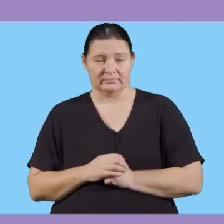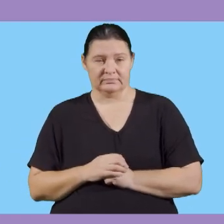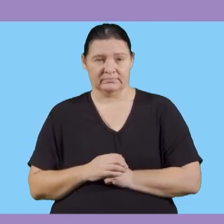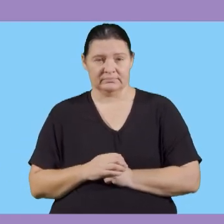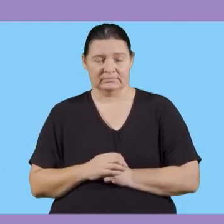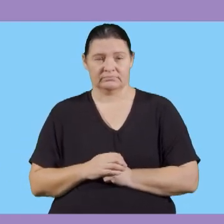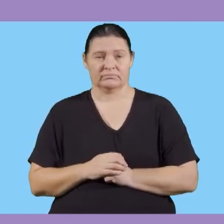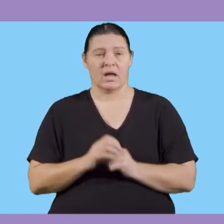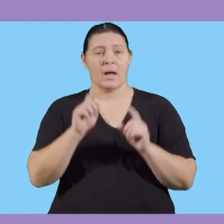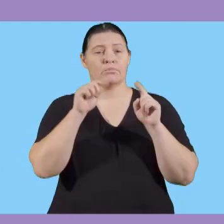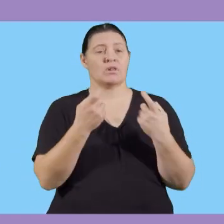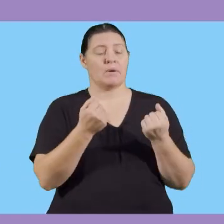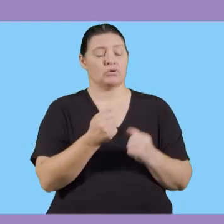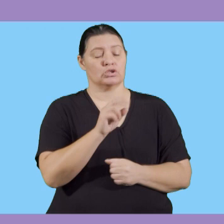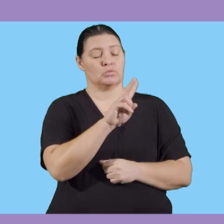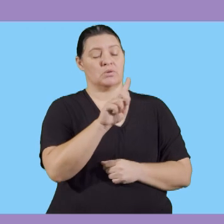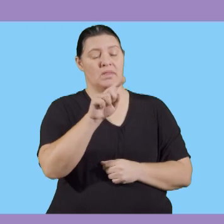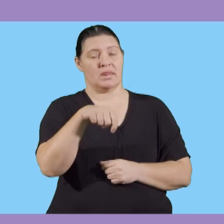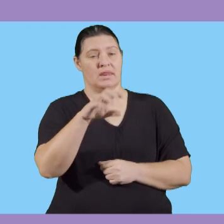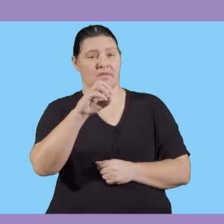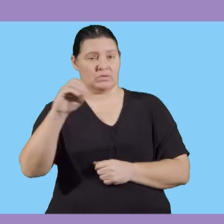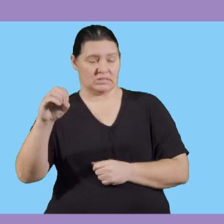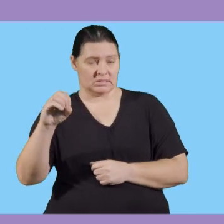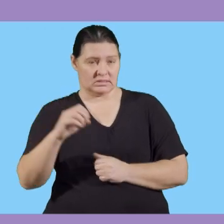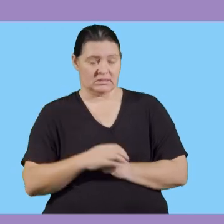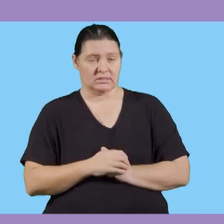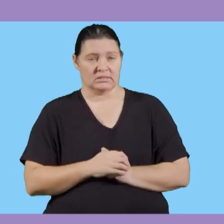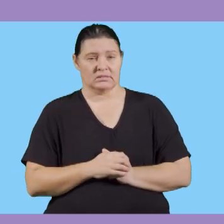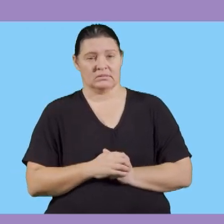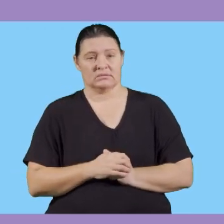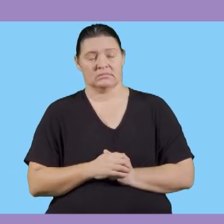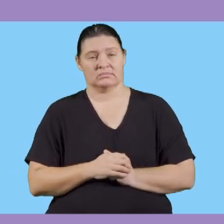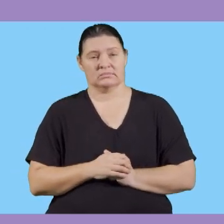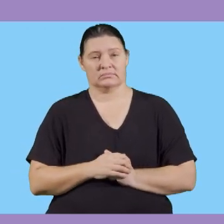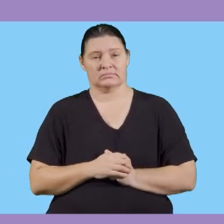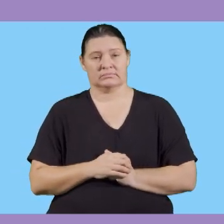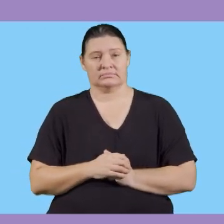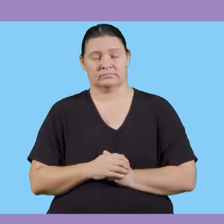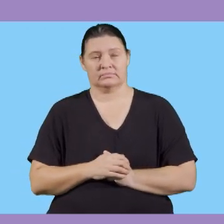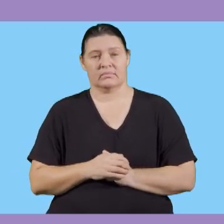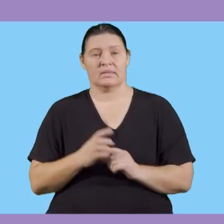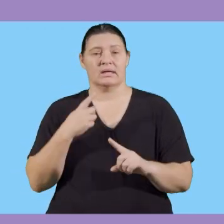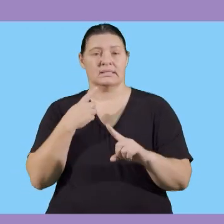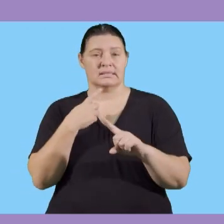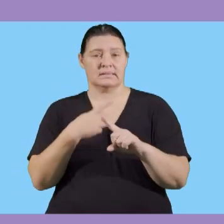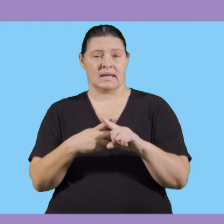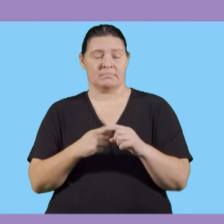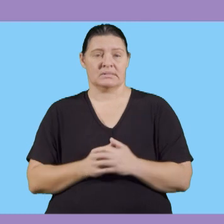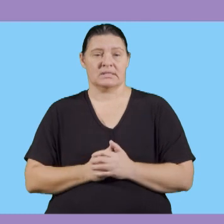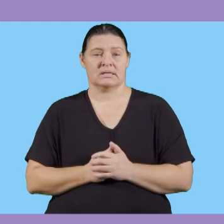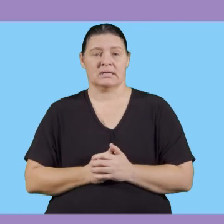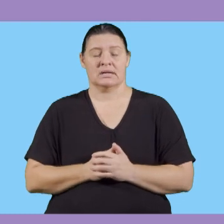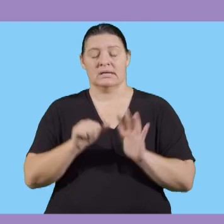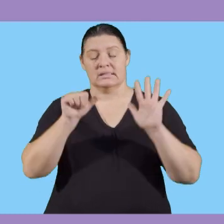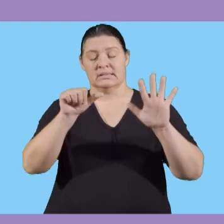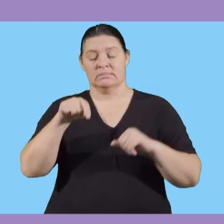The principal amount that she is investing in her bank account is 21,000. Now we